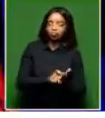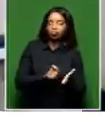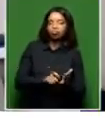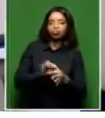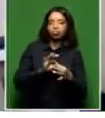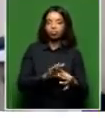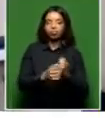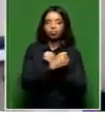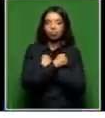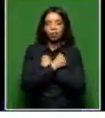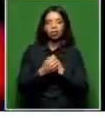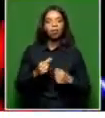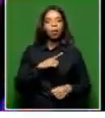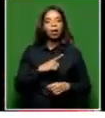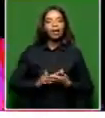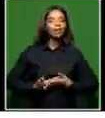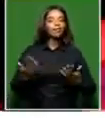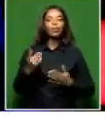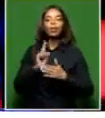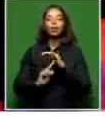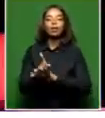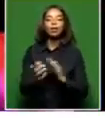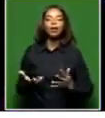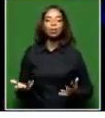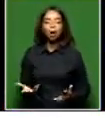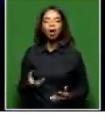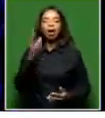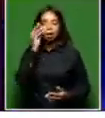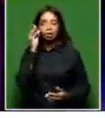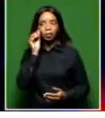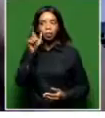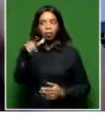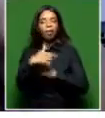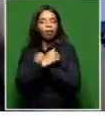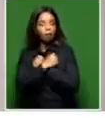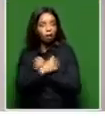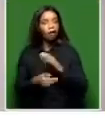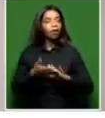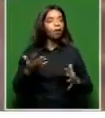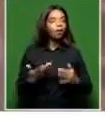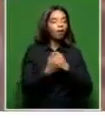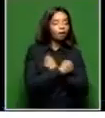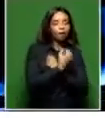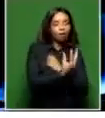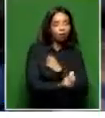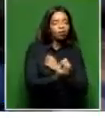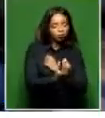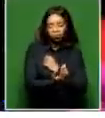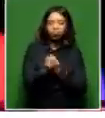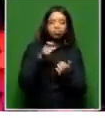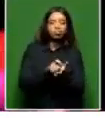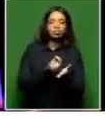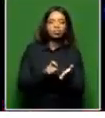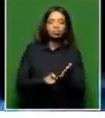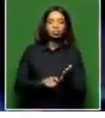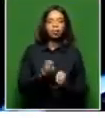is everywhere. I'm experiencing love in all aspects of my life. So that's where I draw my inspiration from. And obviously just looking